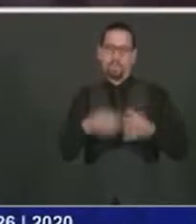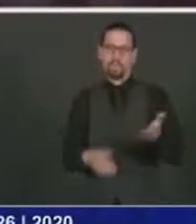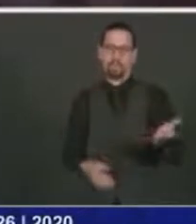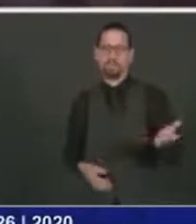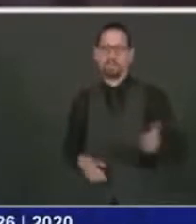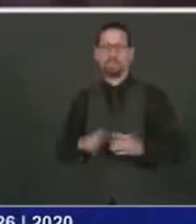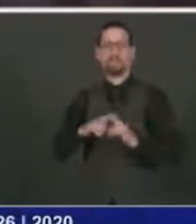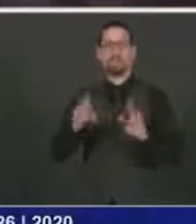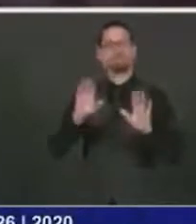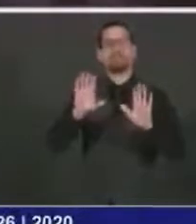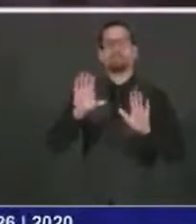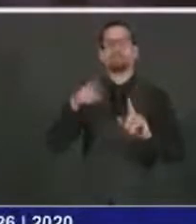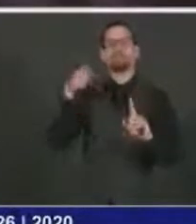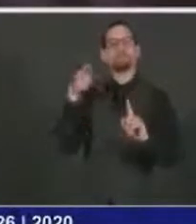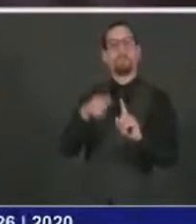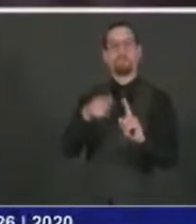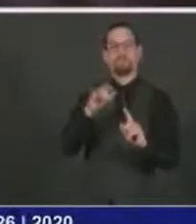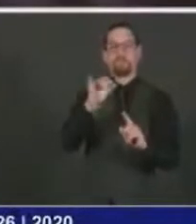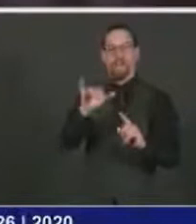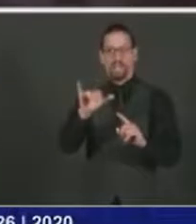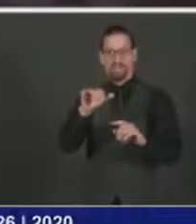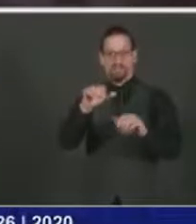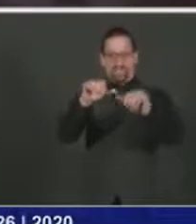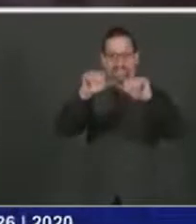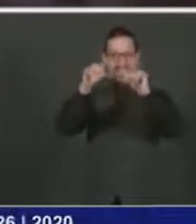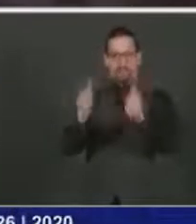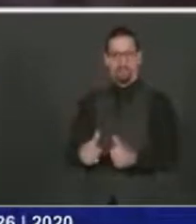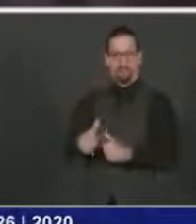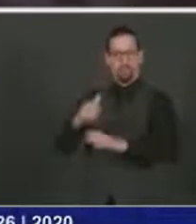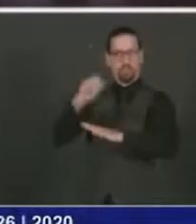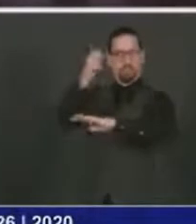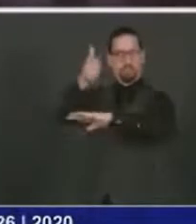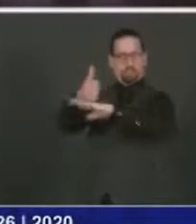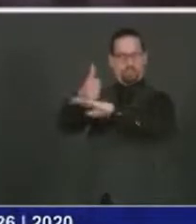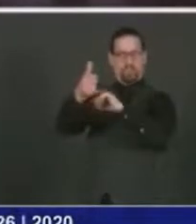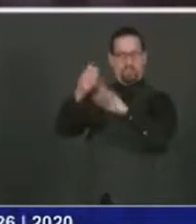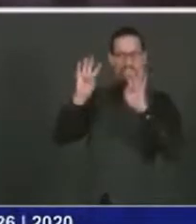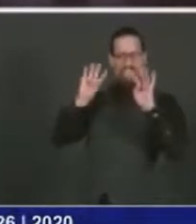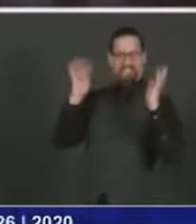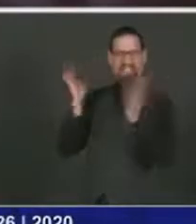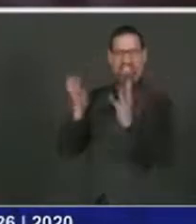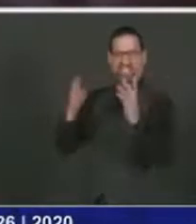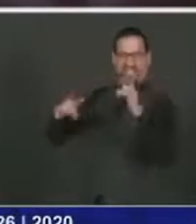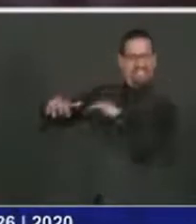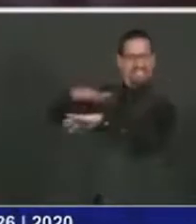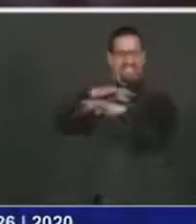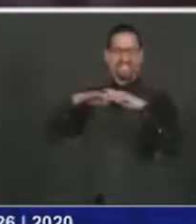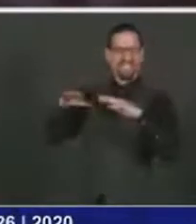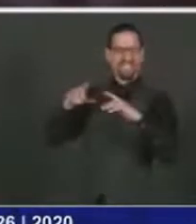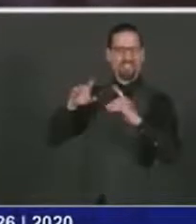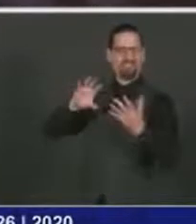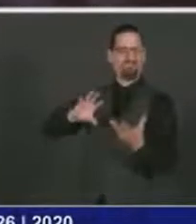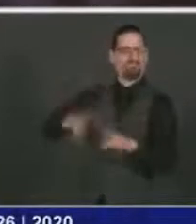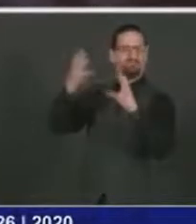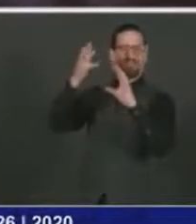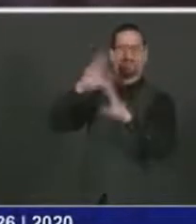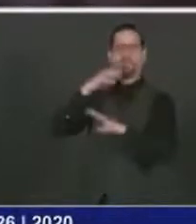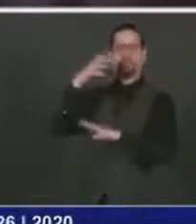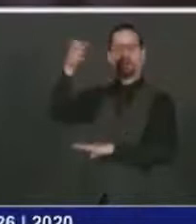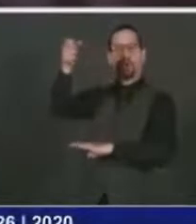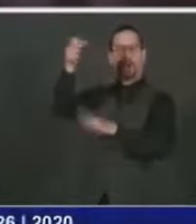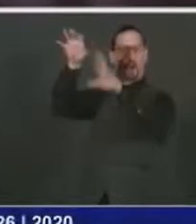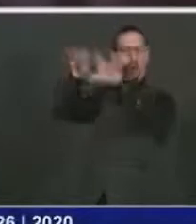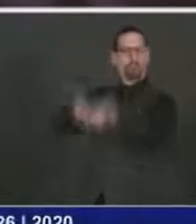moment in time, that's attracting violence and could be an issue, so remove it. And I think in light of the circumstances, that was